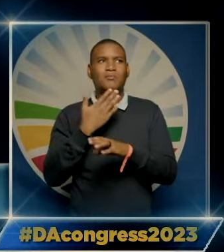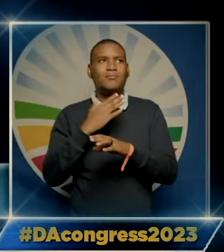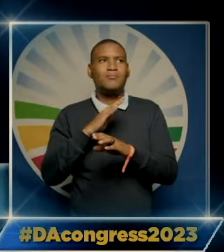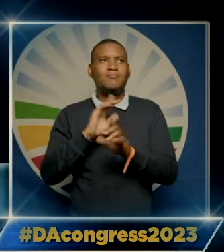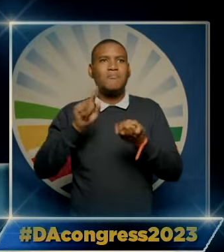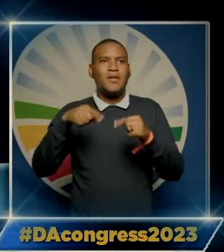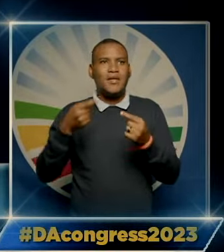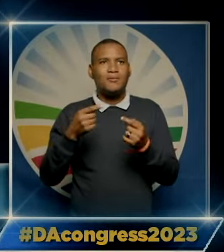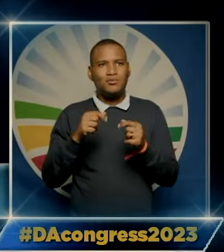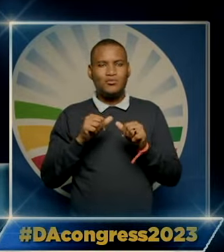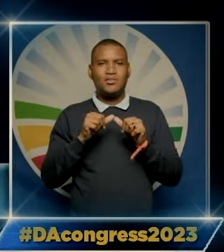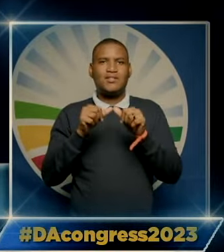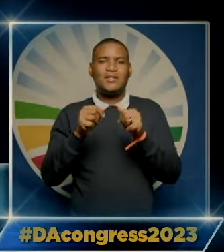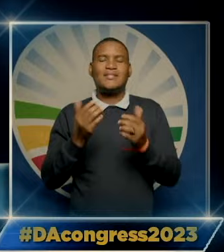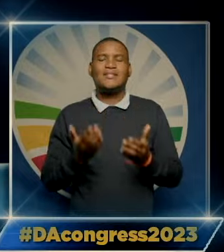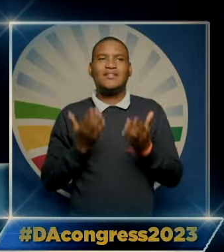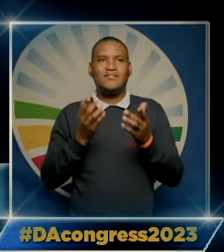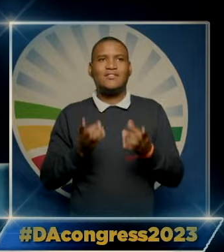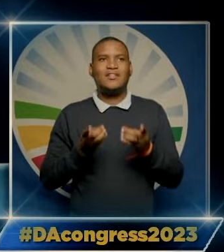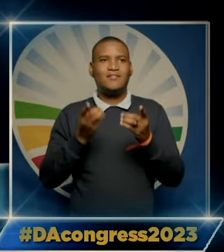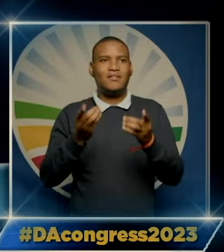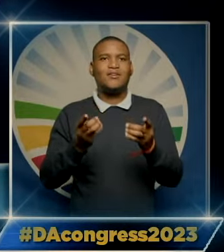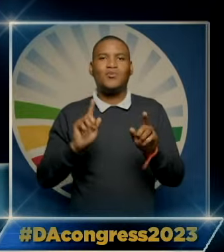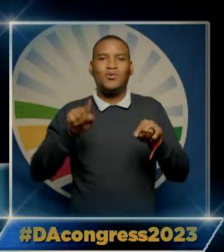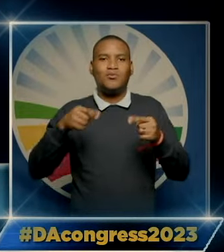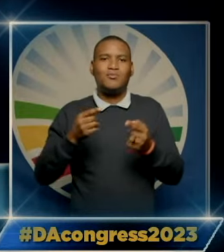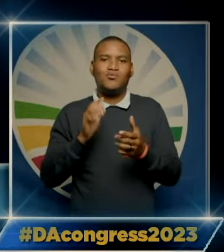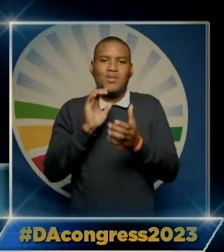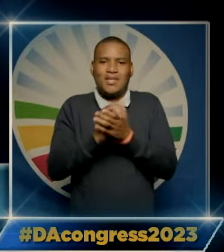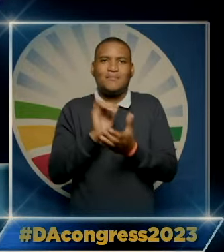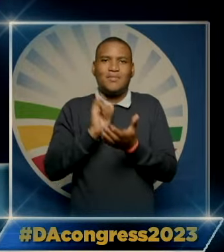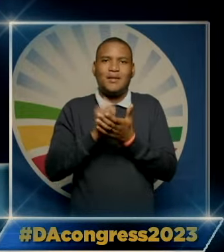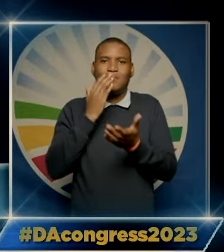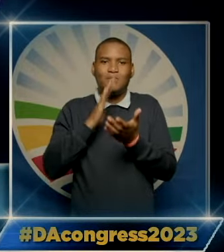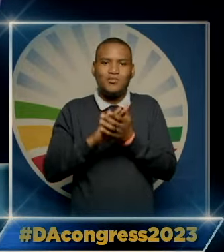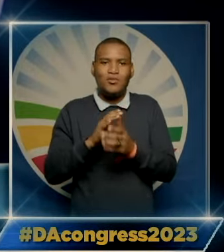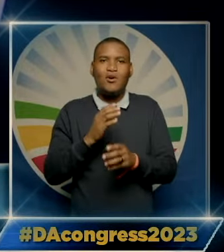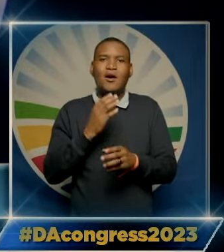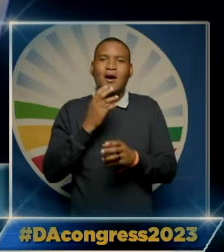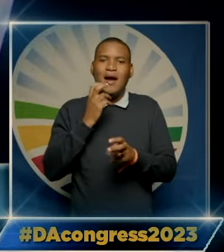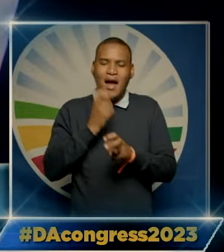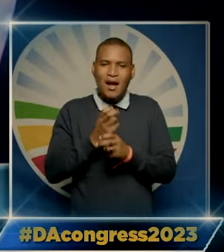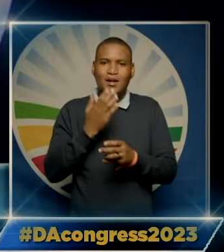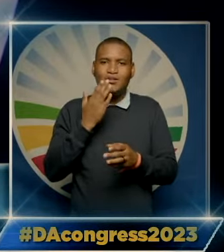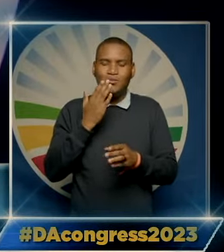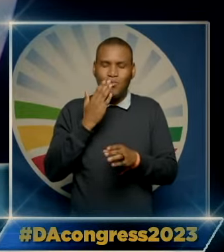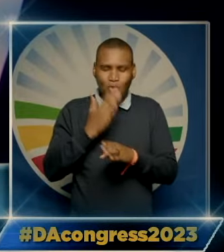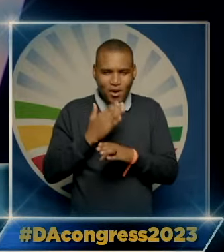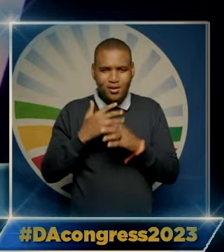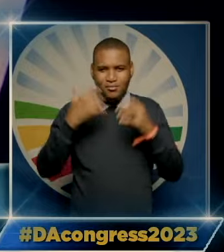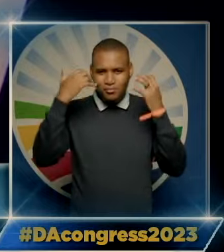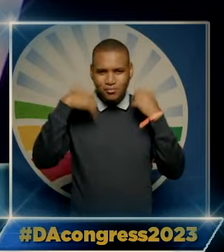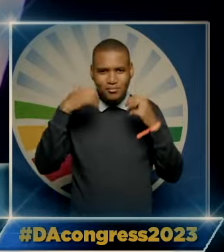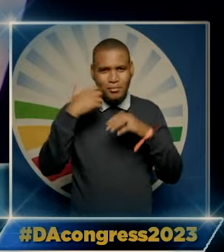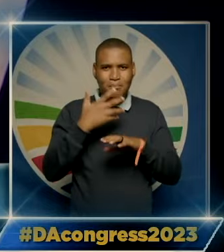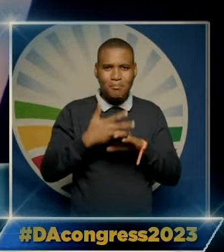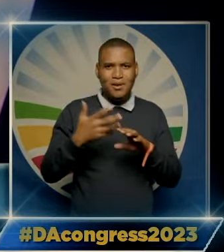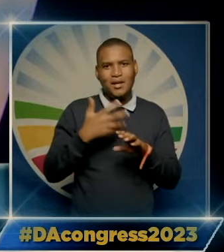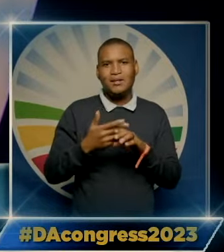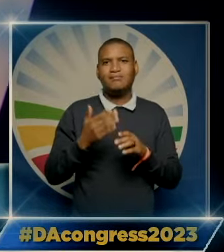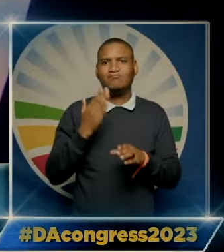sustain excellent service delivery, and we won't be able to keep that promise. So hard work, blood, sweat, tears and toil, but we will